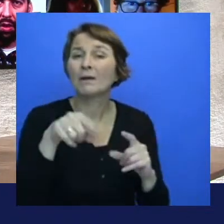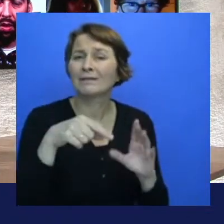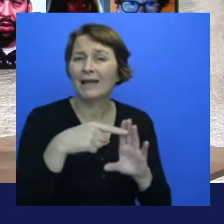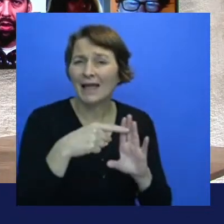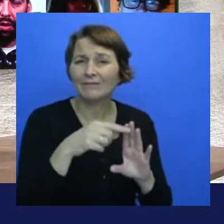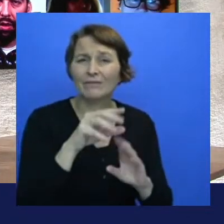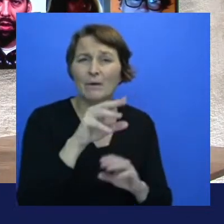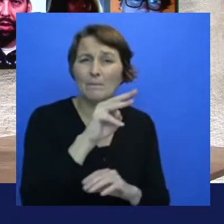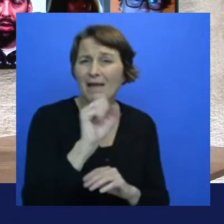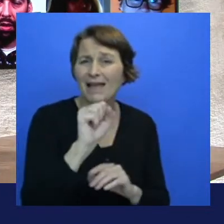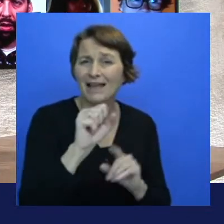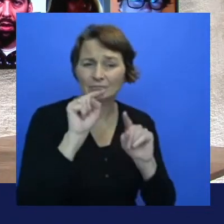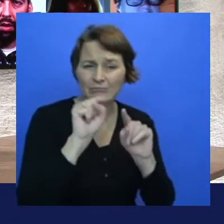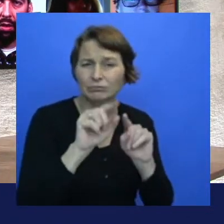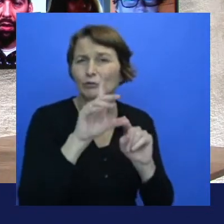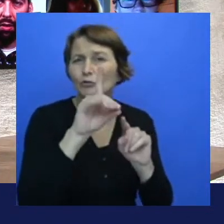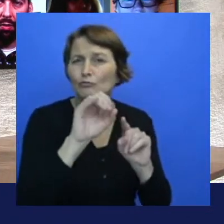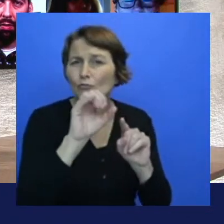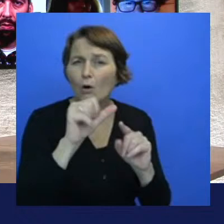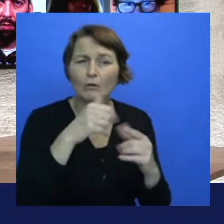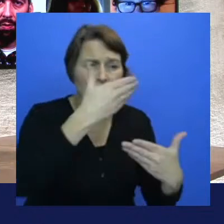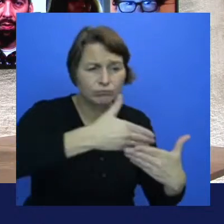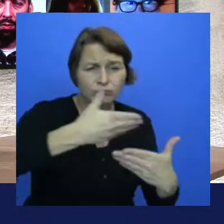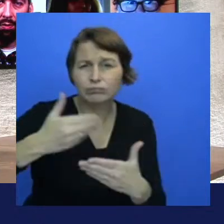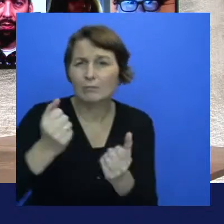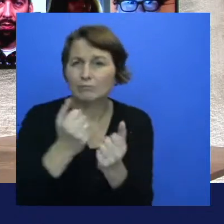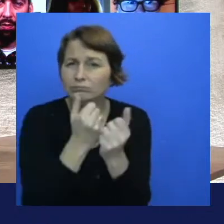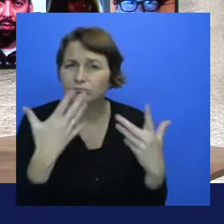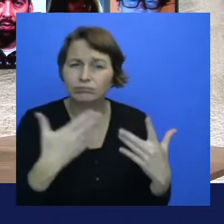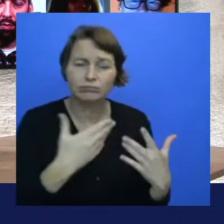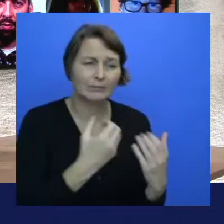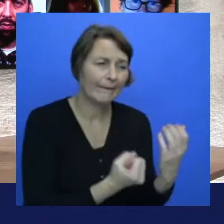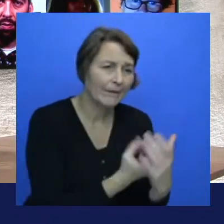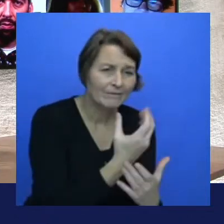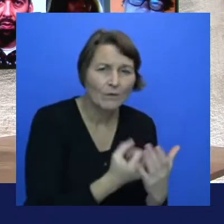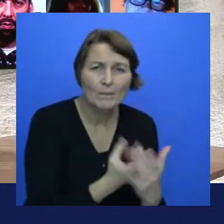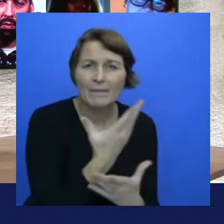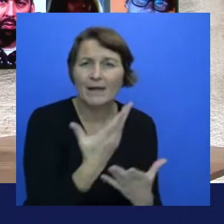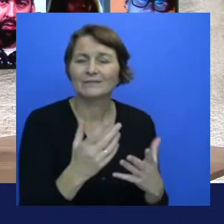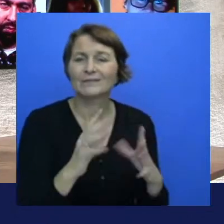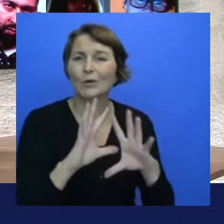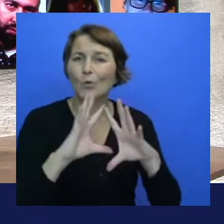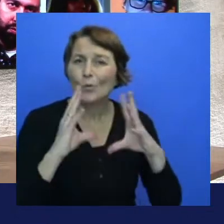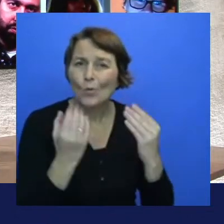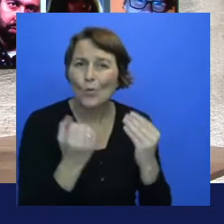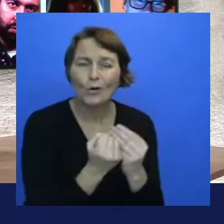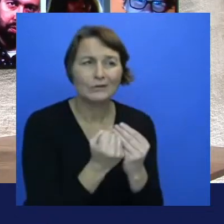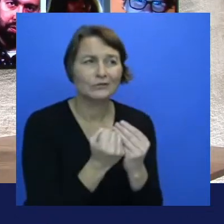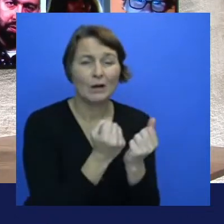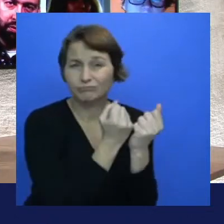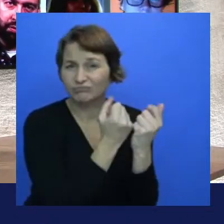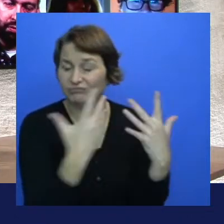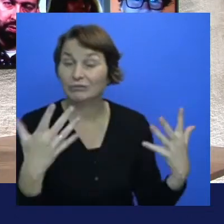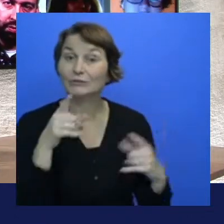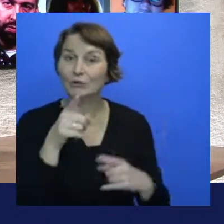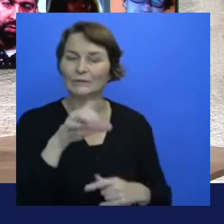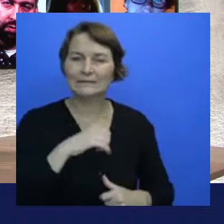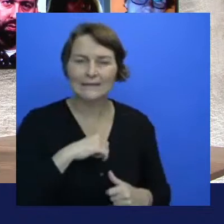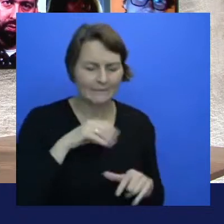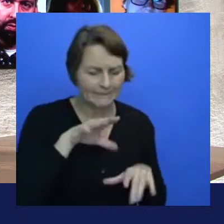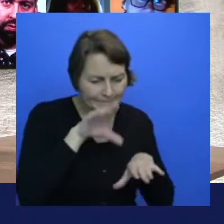of information, loads of also workshop material. You can do exercises. So that's sort of the applied